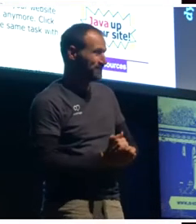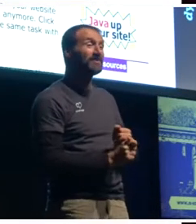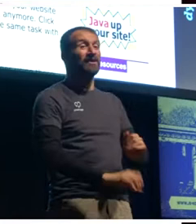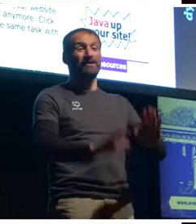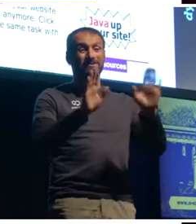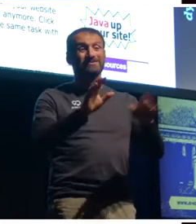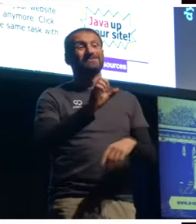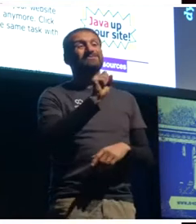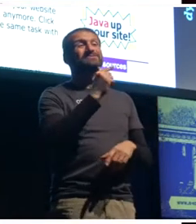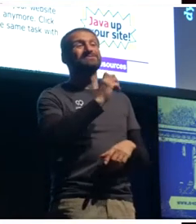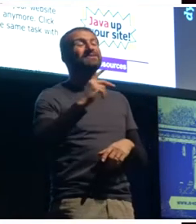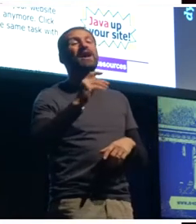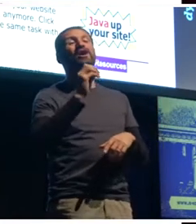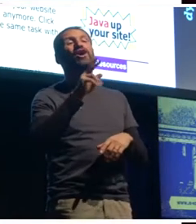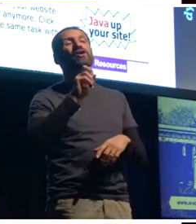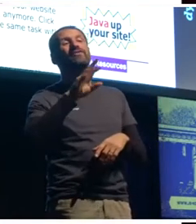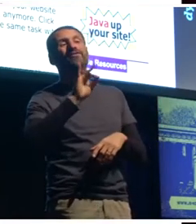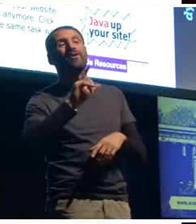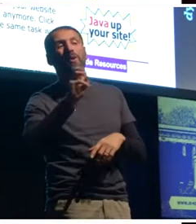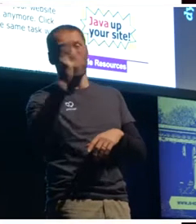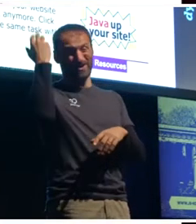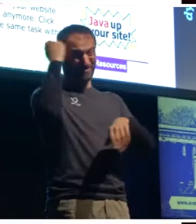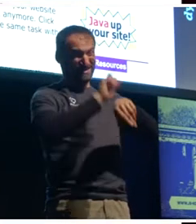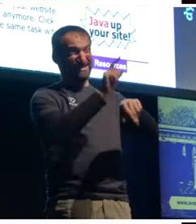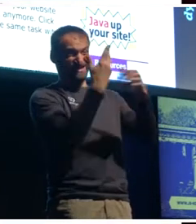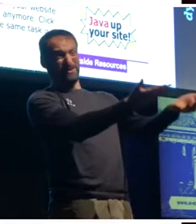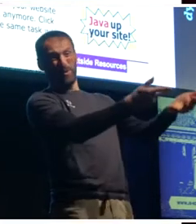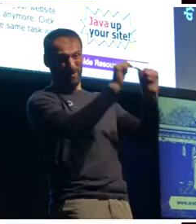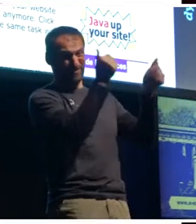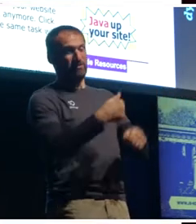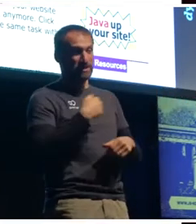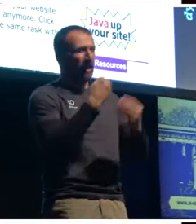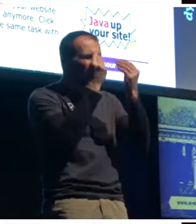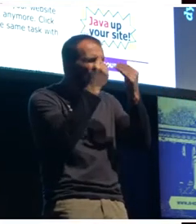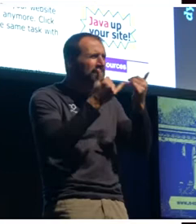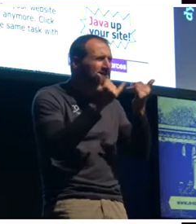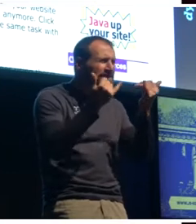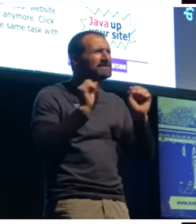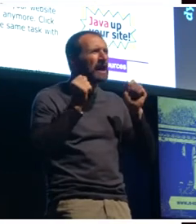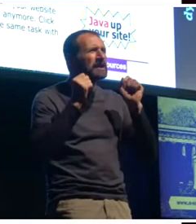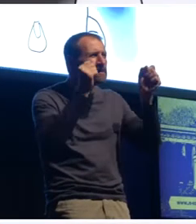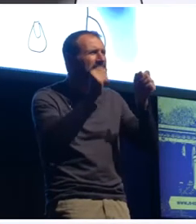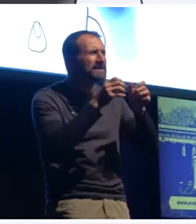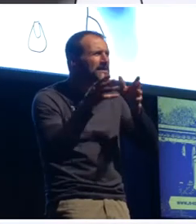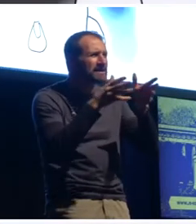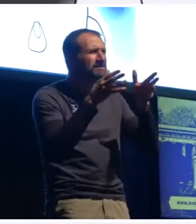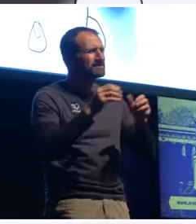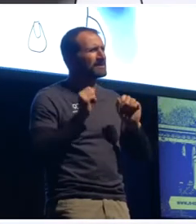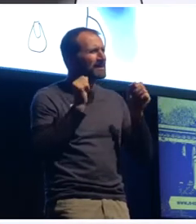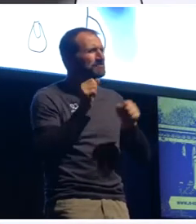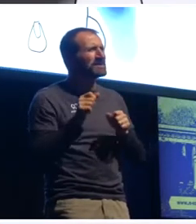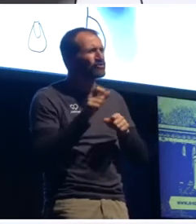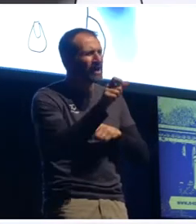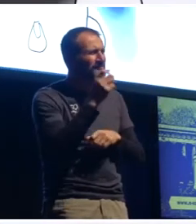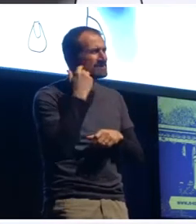This was a Stack Overflow of the era. This is where I learned to make my first websites. It was called Dynamic Drive. Get it? Dynamic. Oh my gosh. And